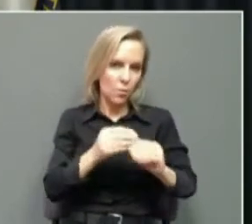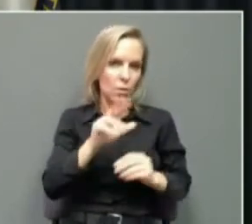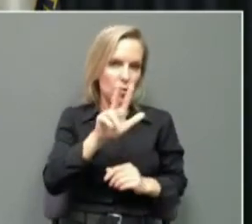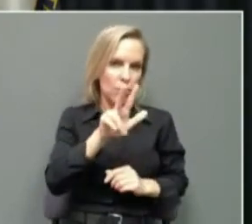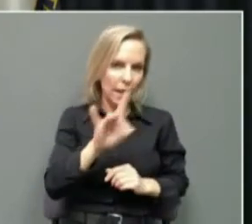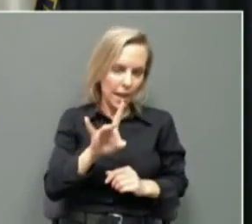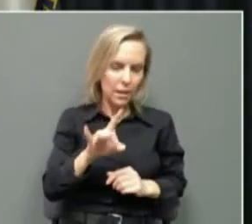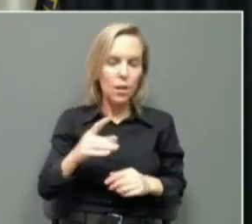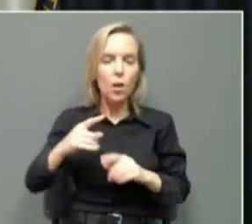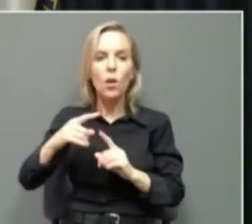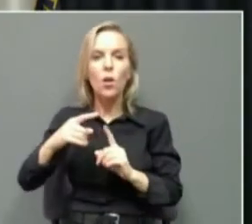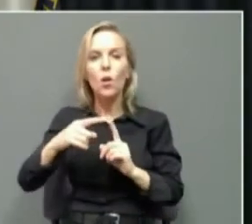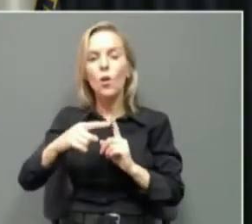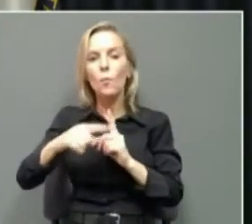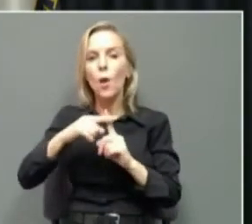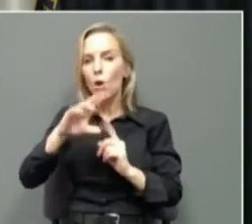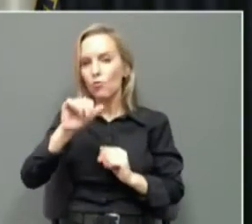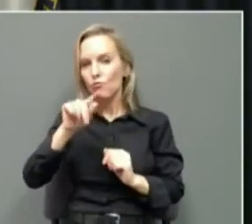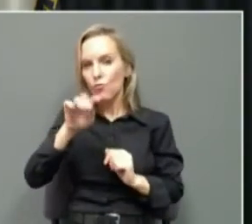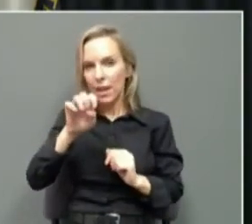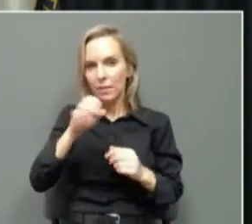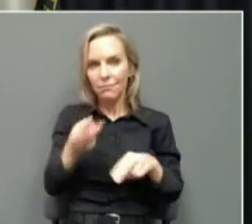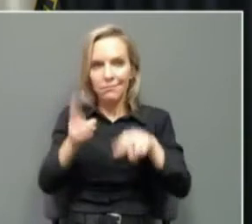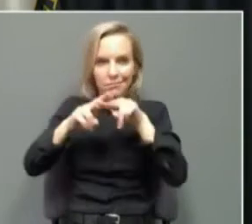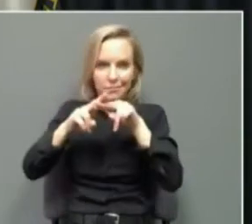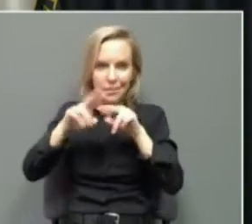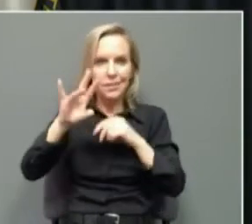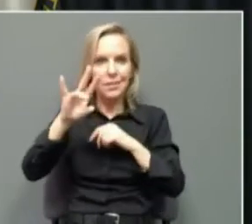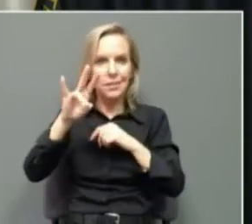rate is up 0.07%